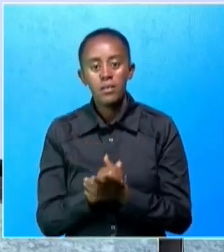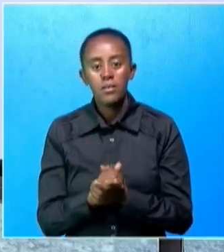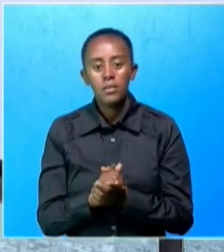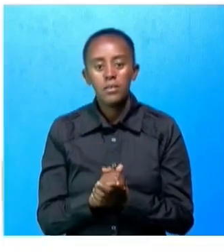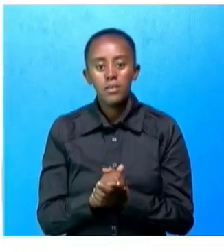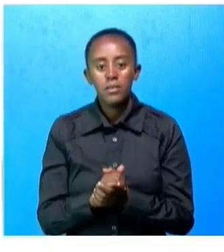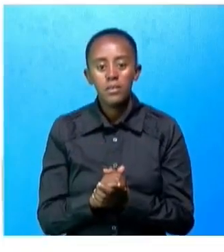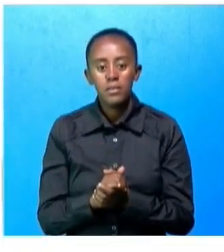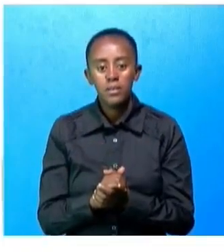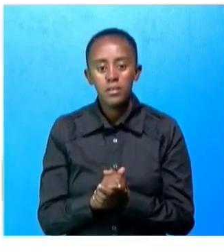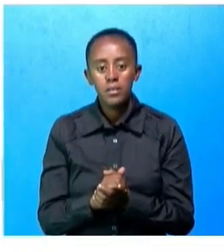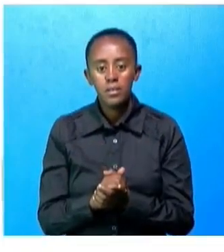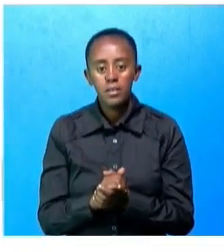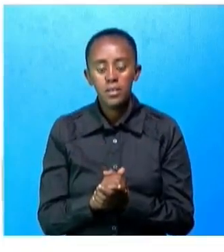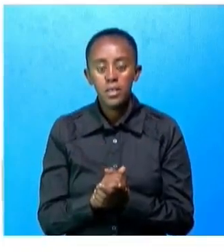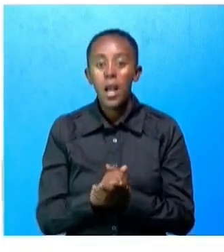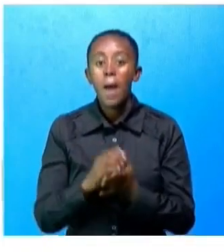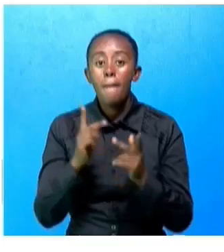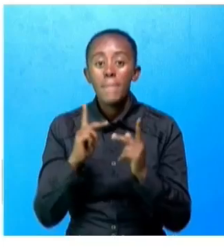this. The present verb